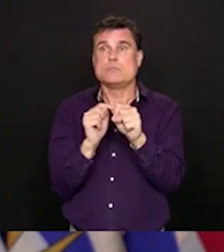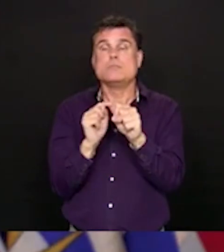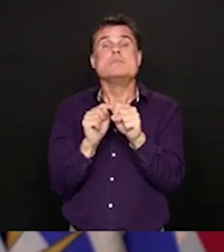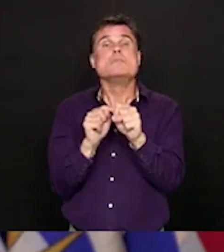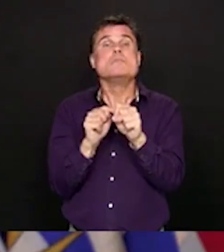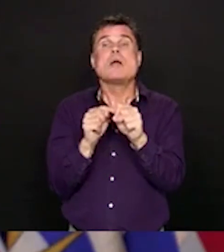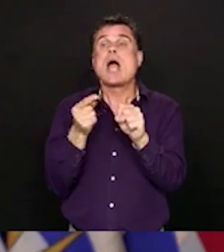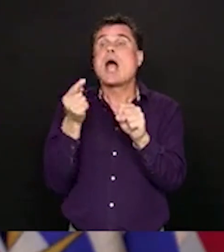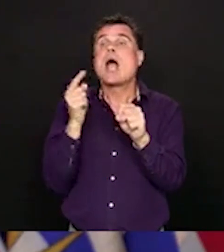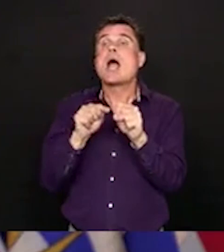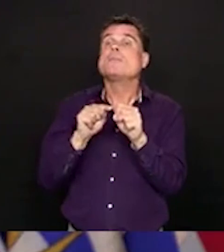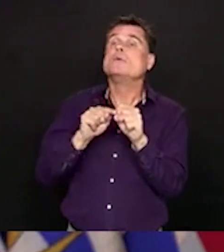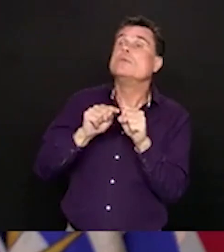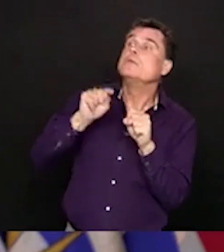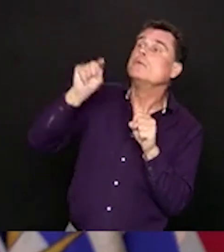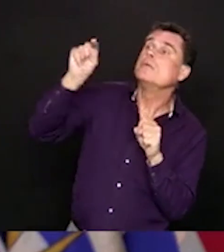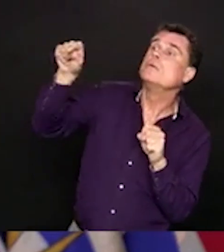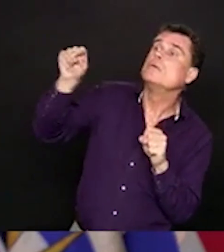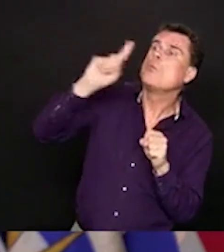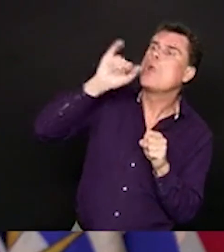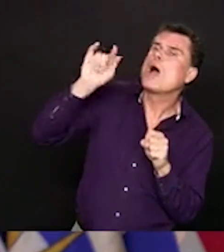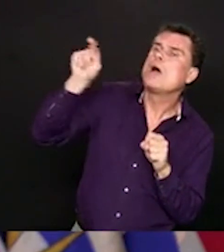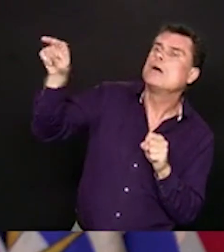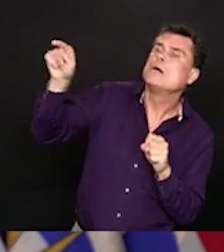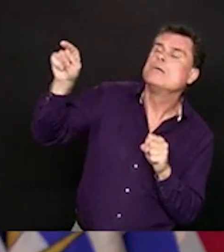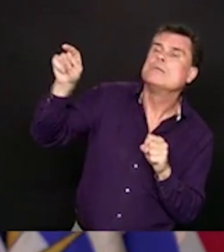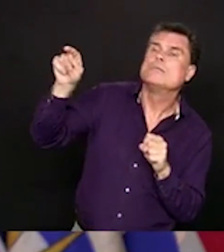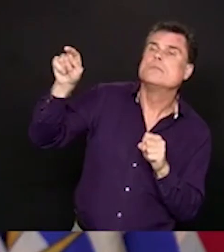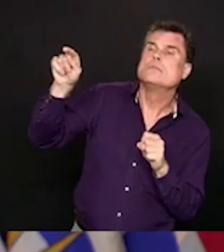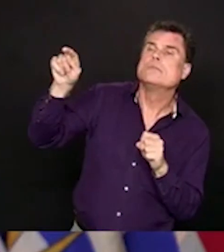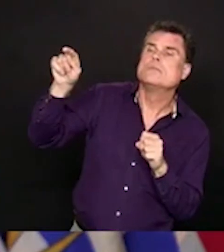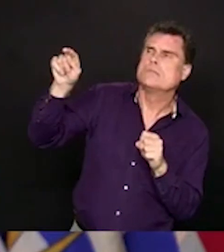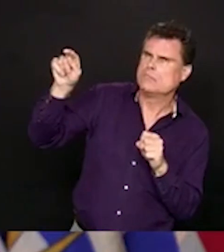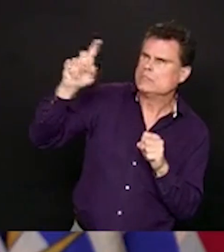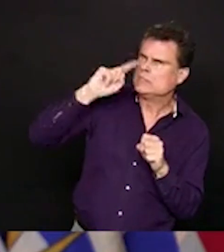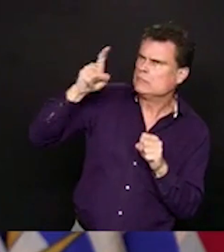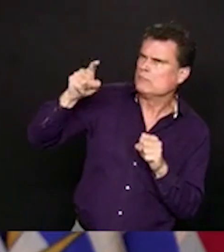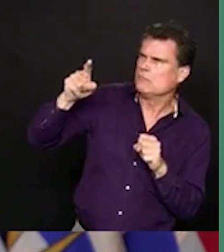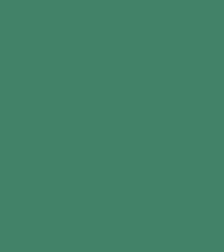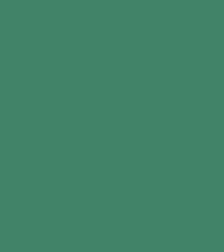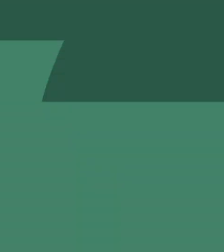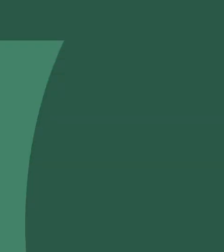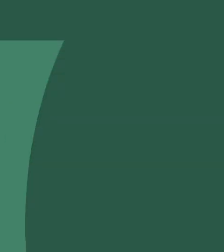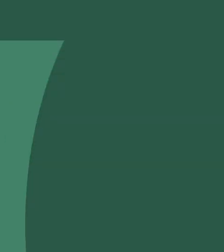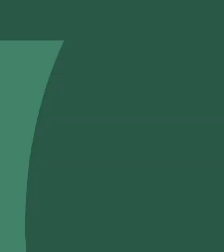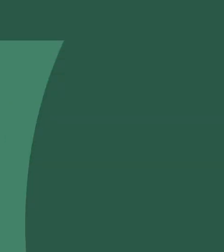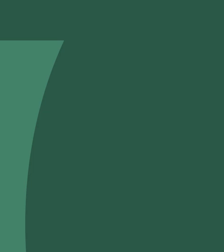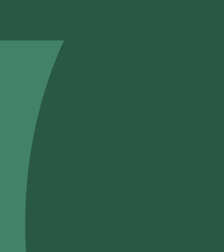certainly is an important measure for us to be aware of, and we're thinking about how we can do that for sure.